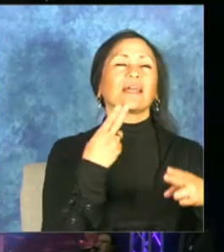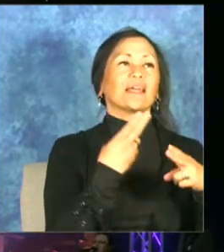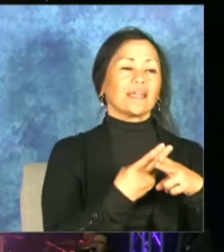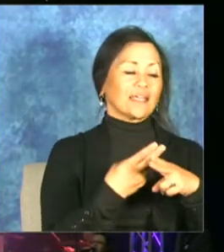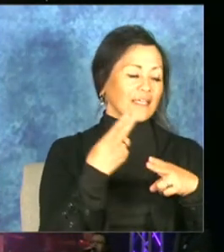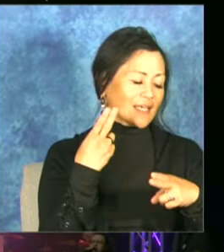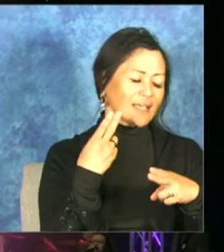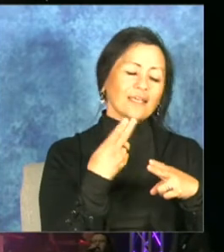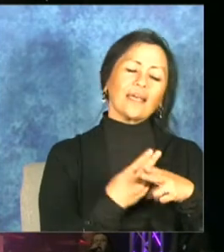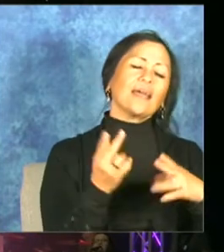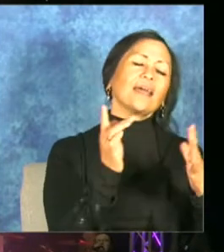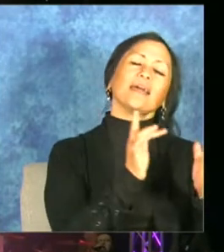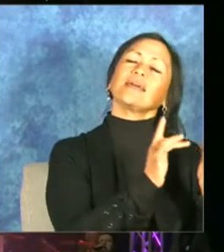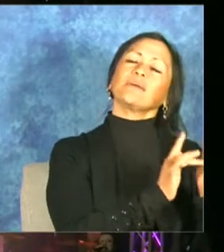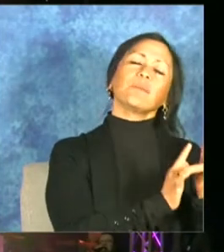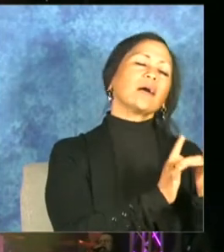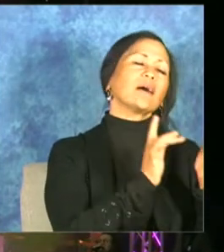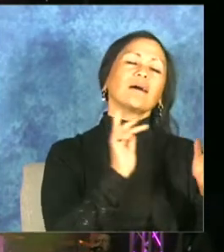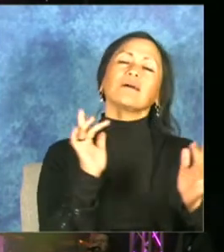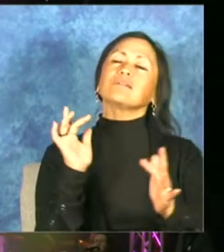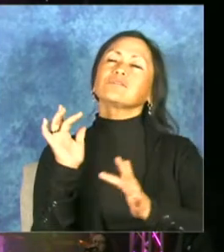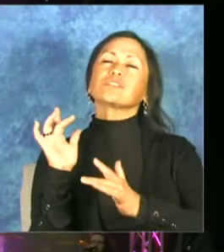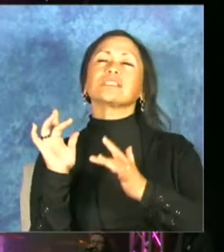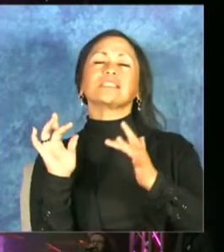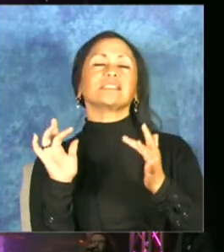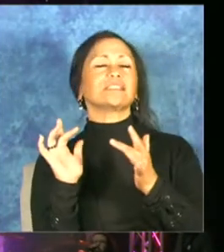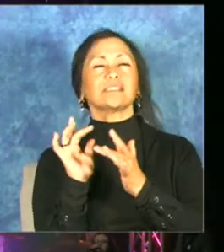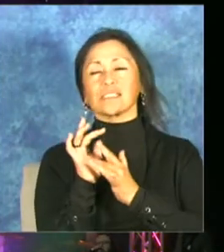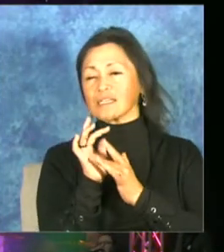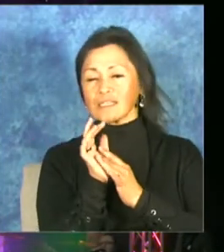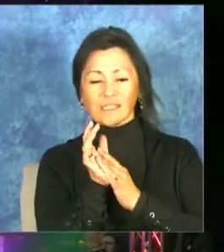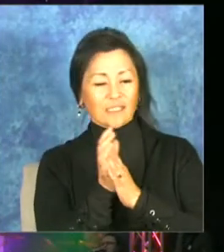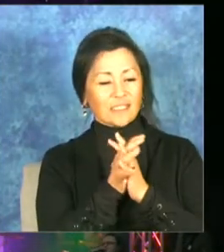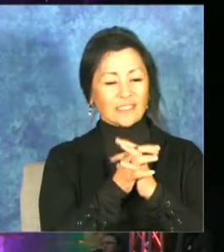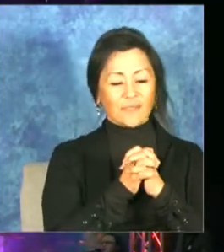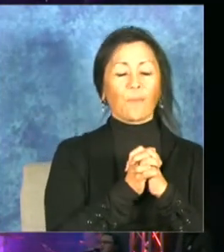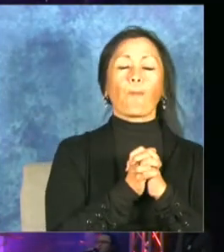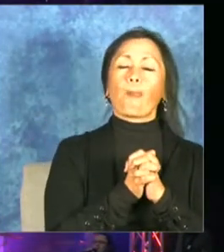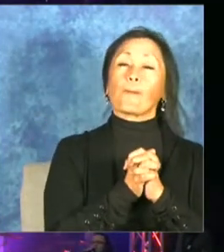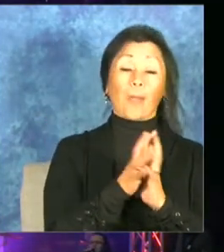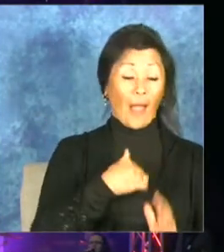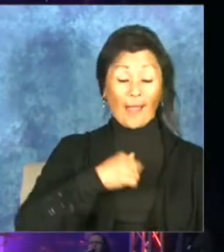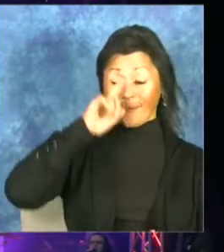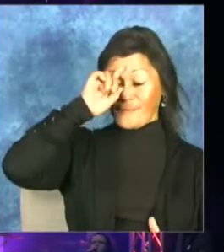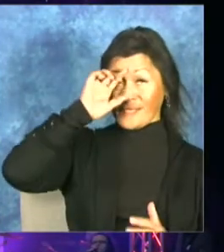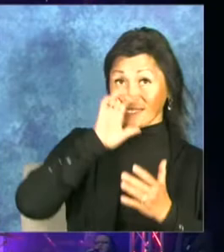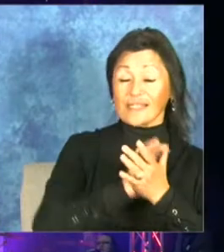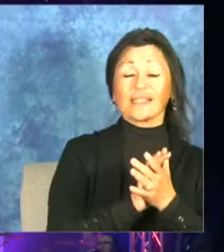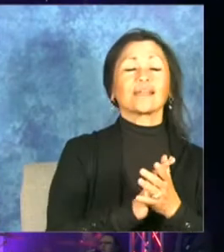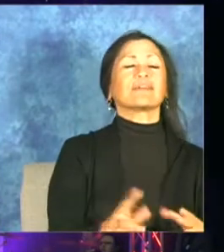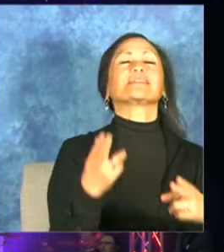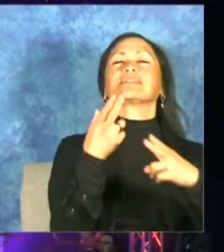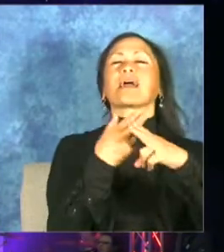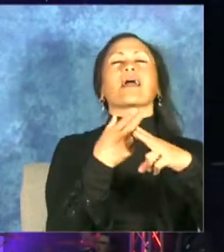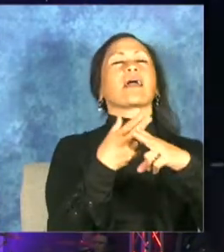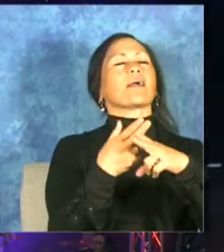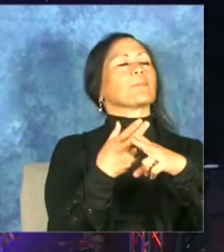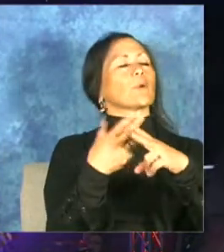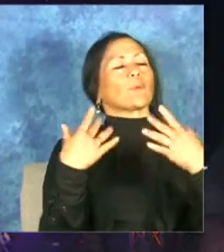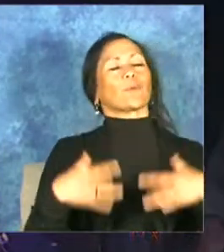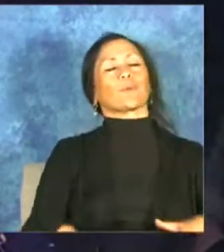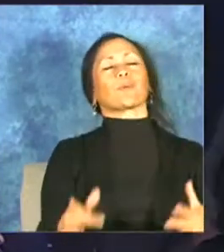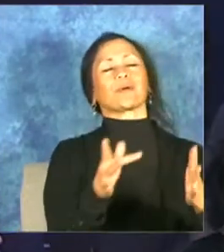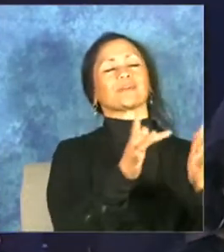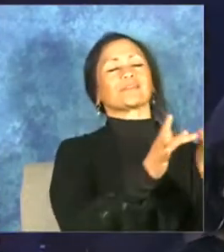believe in the name of Jesus. For I believe in